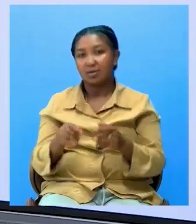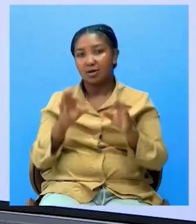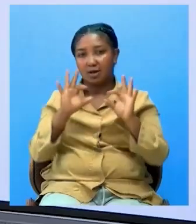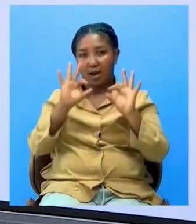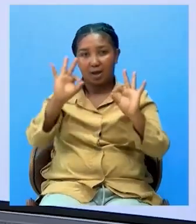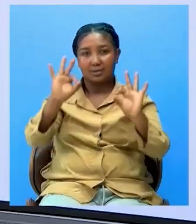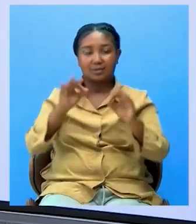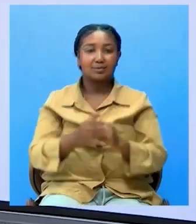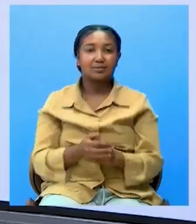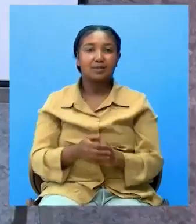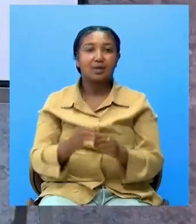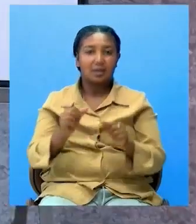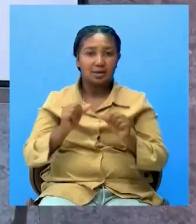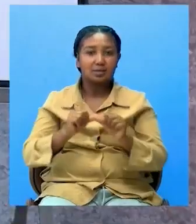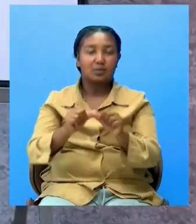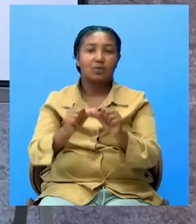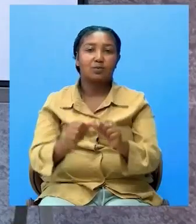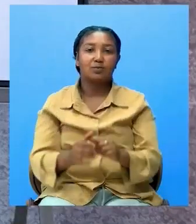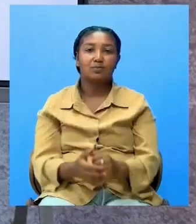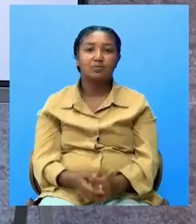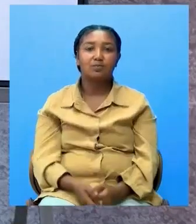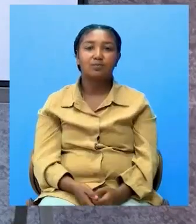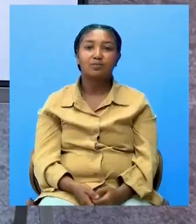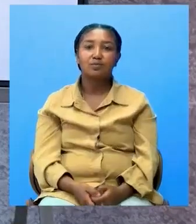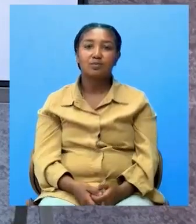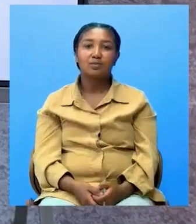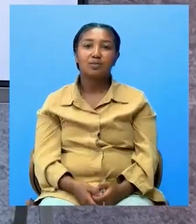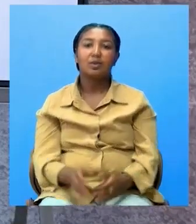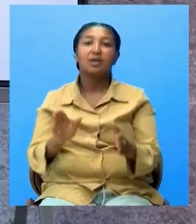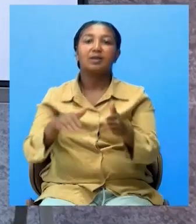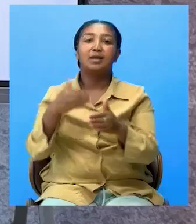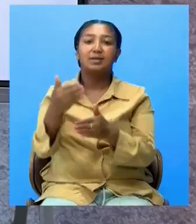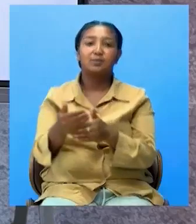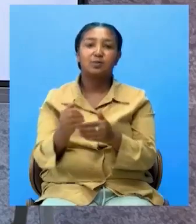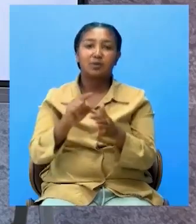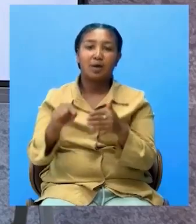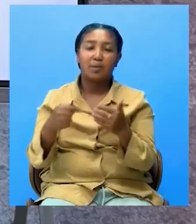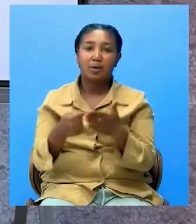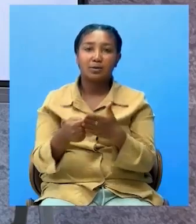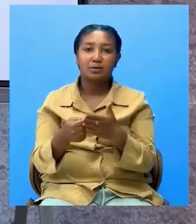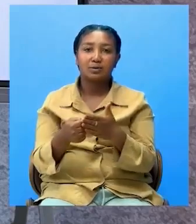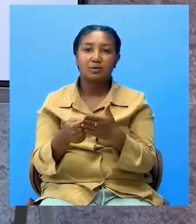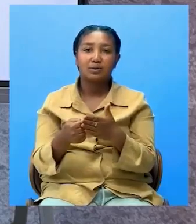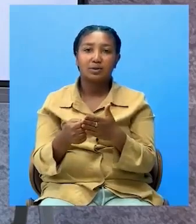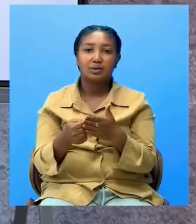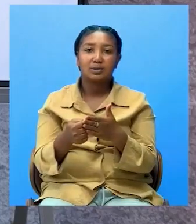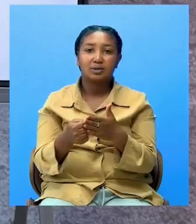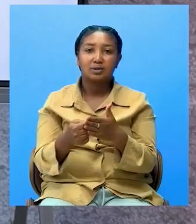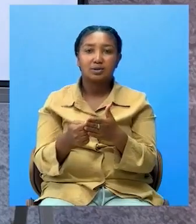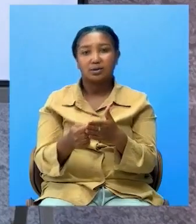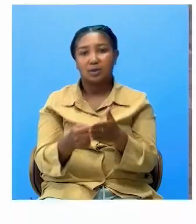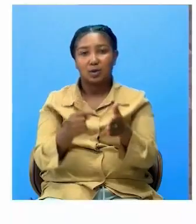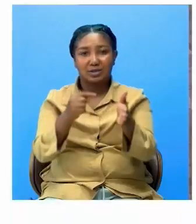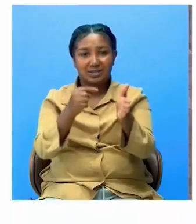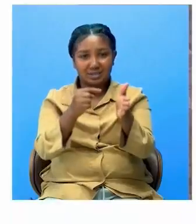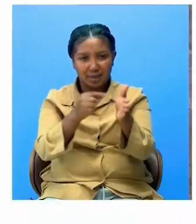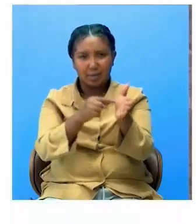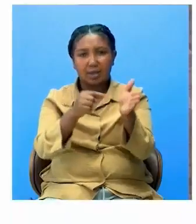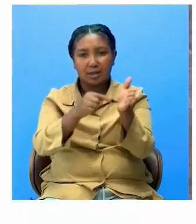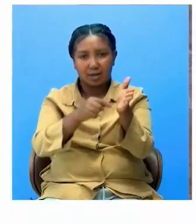Nice. Let's go to the next point, students. The next point is about semicolon.